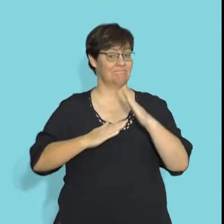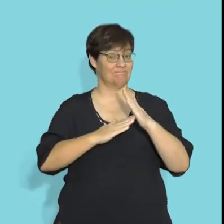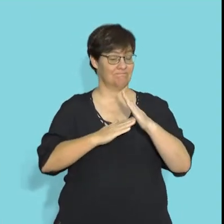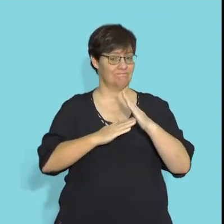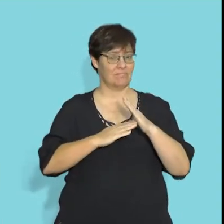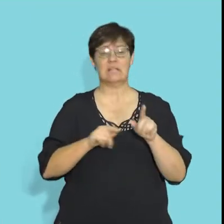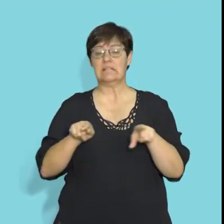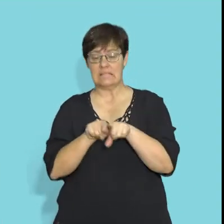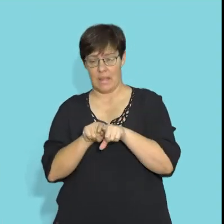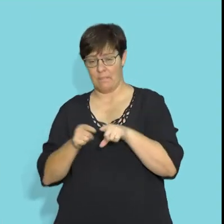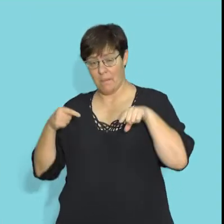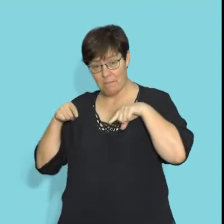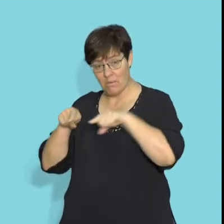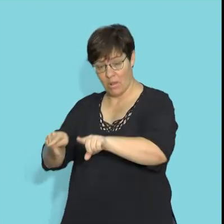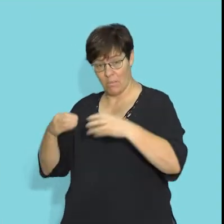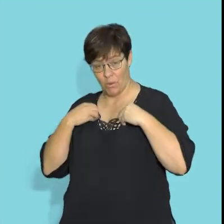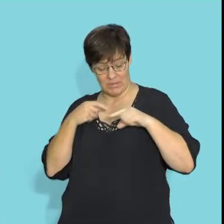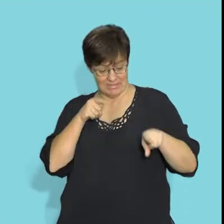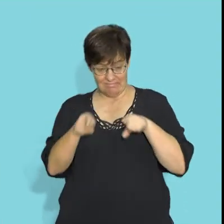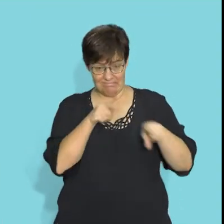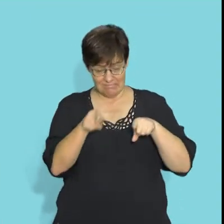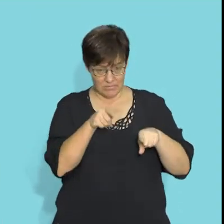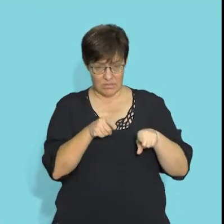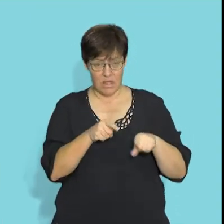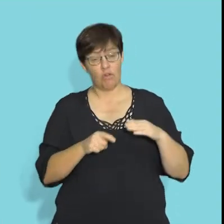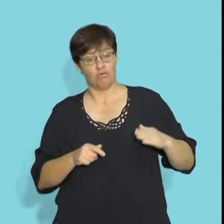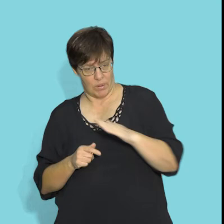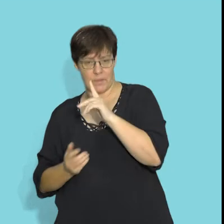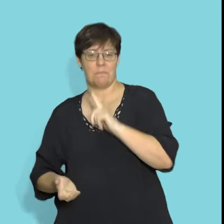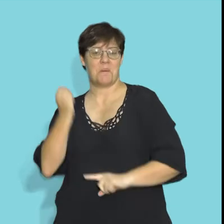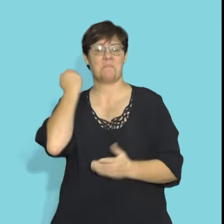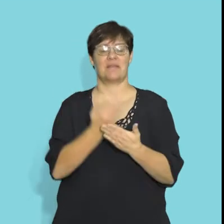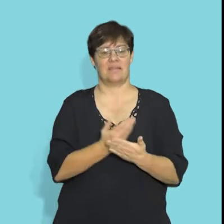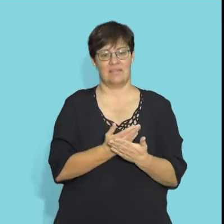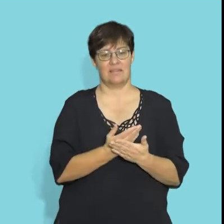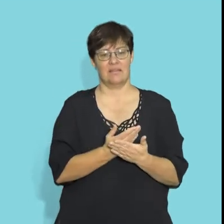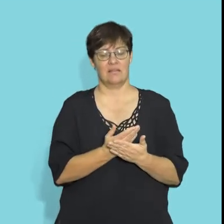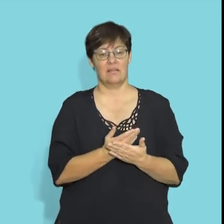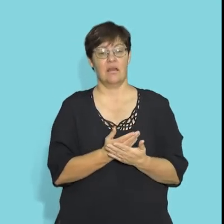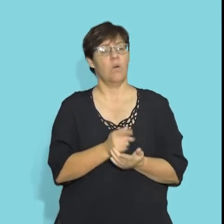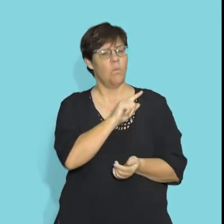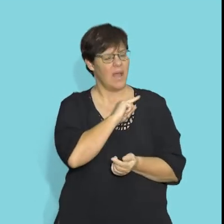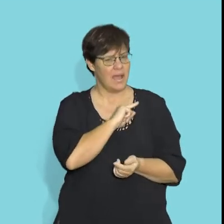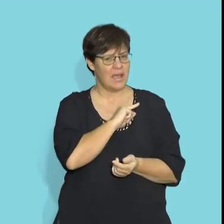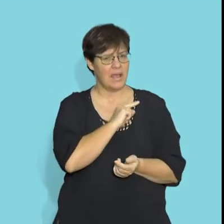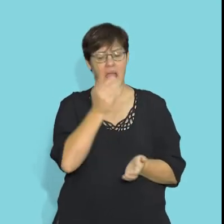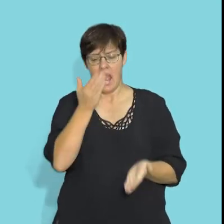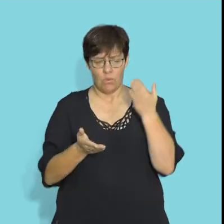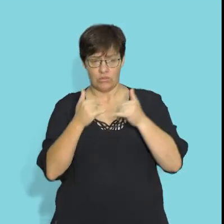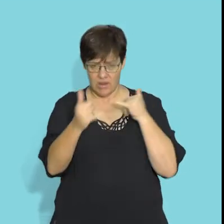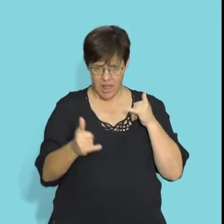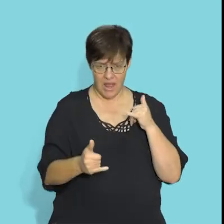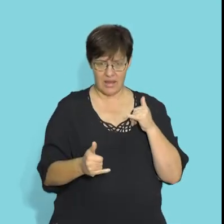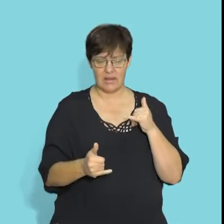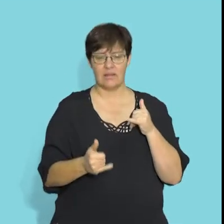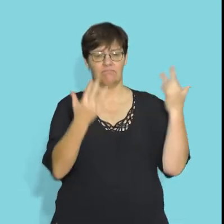and parallel properties to find the gradient so that we can go find the equation of a line. So let's